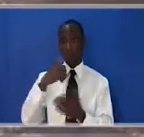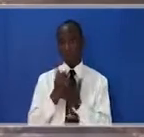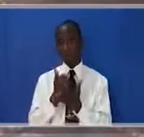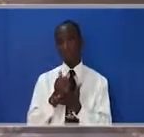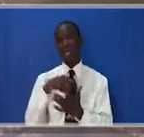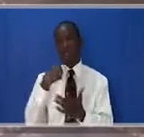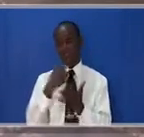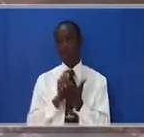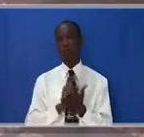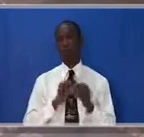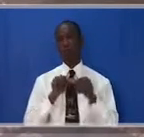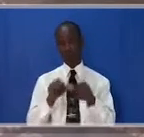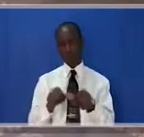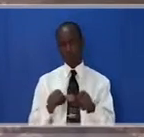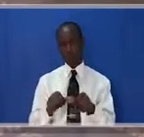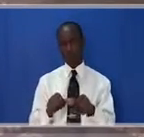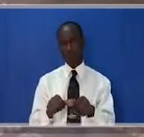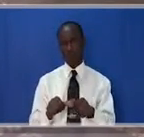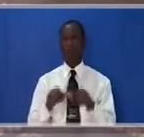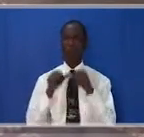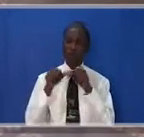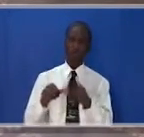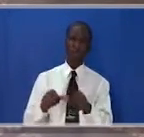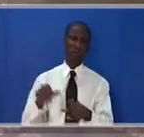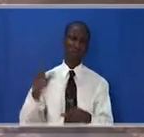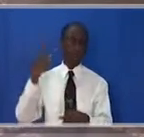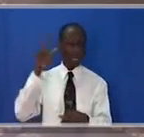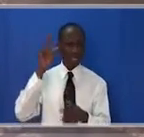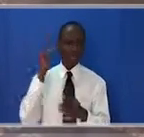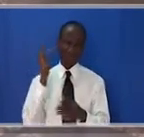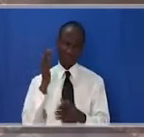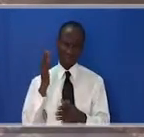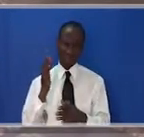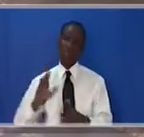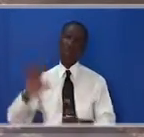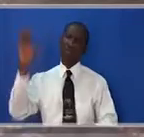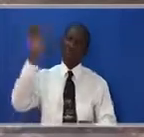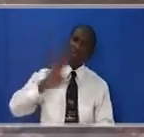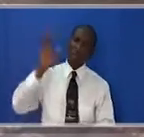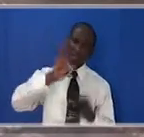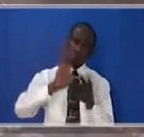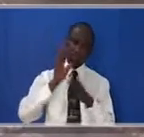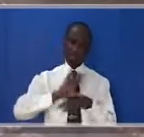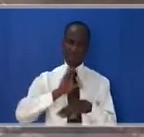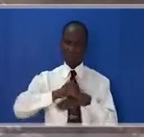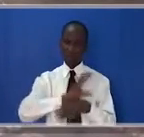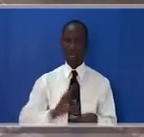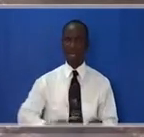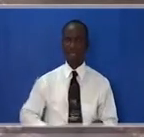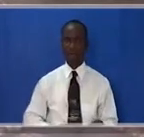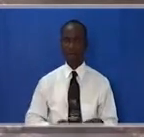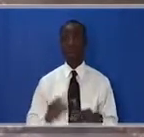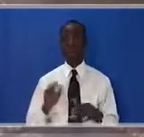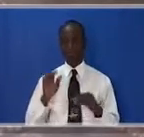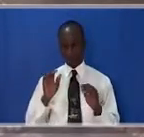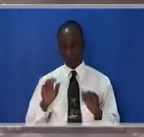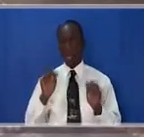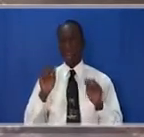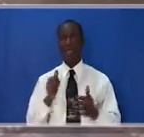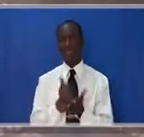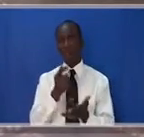was so. See, as I said, we, not if a Church of Christ at Chilukwine. Na ye babua. Now, once we're being young,